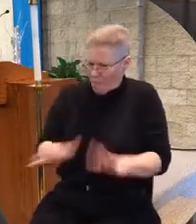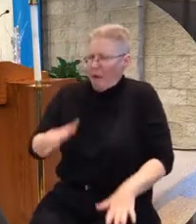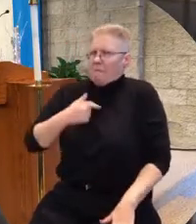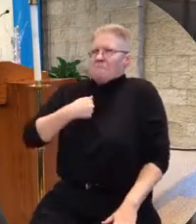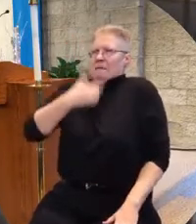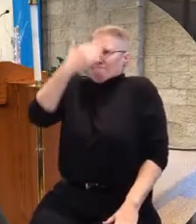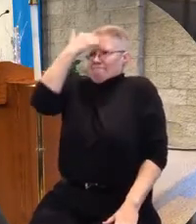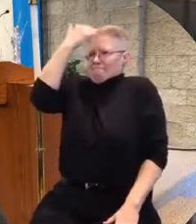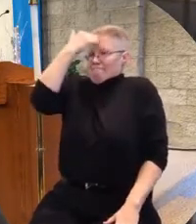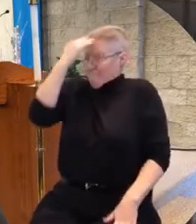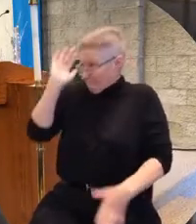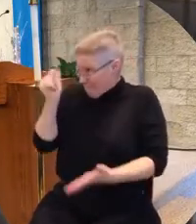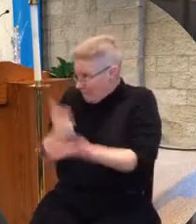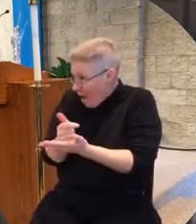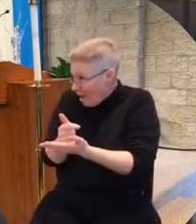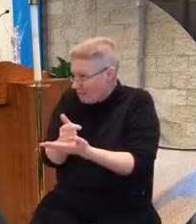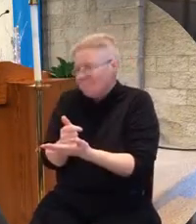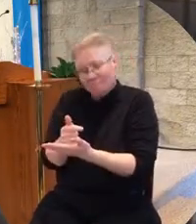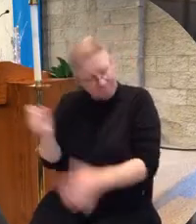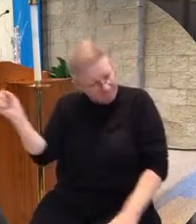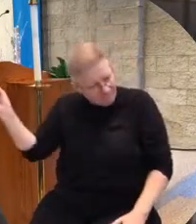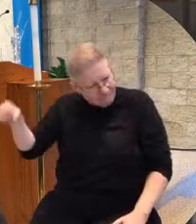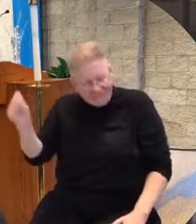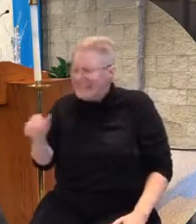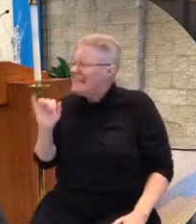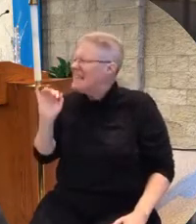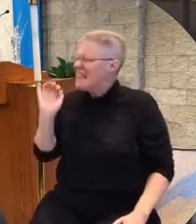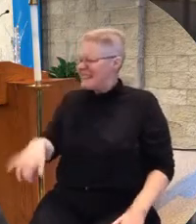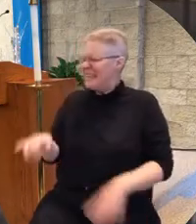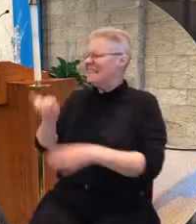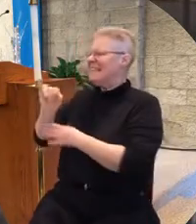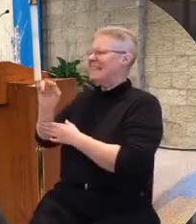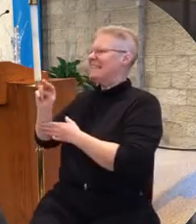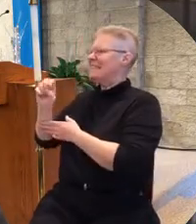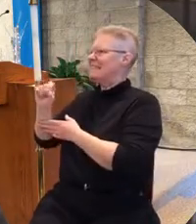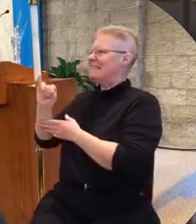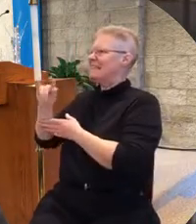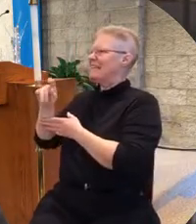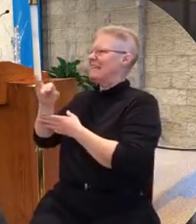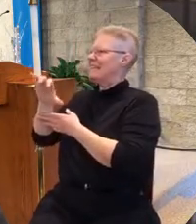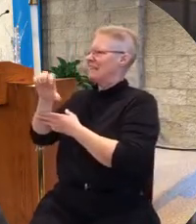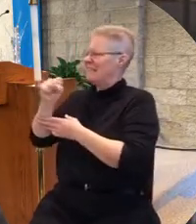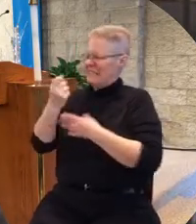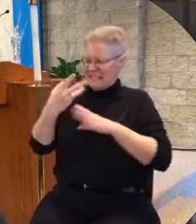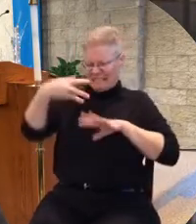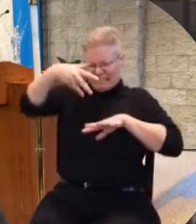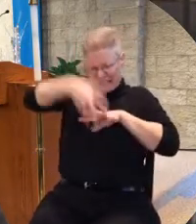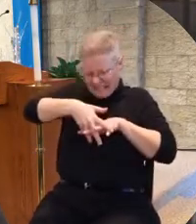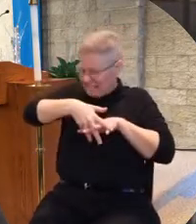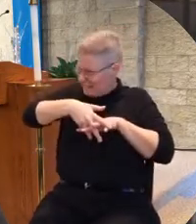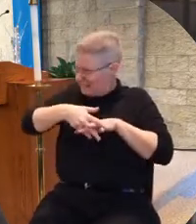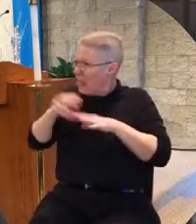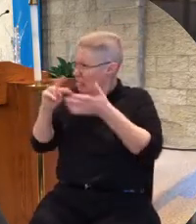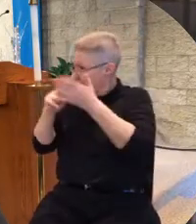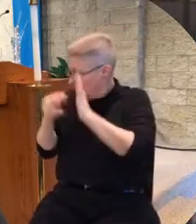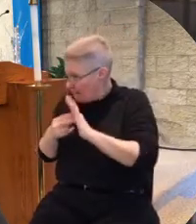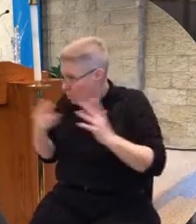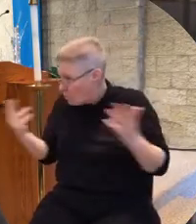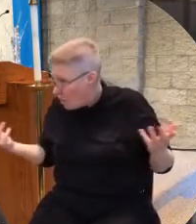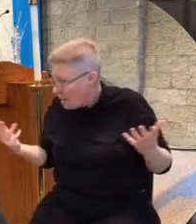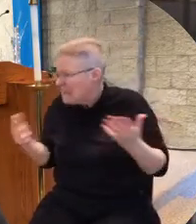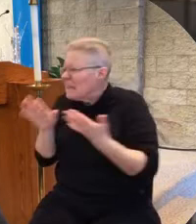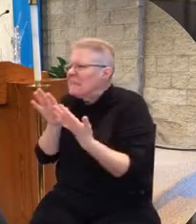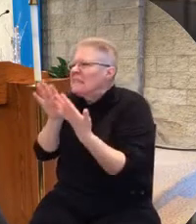Can I get an amen? Because it is insidious. Say insidious. The definition of insidious is